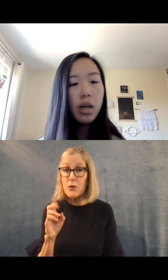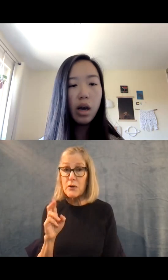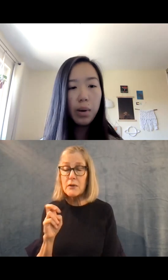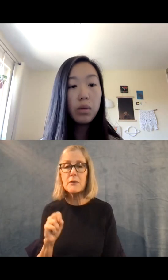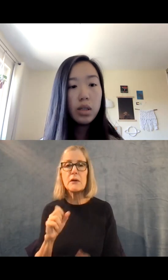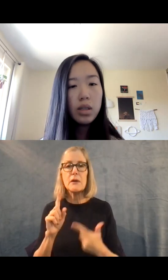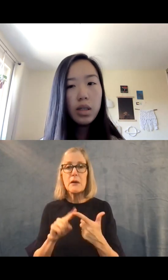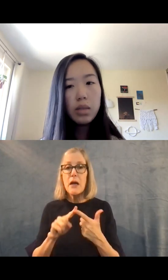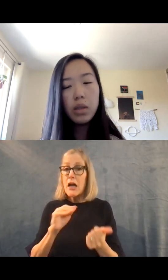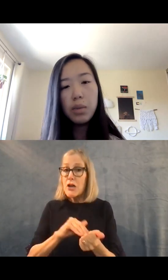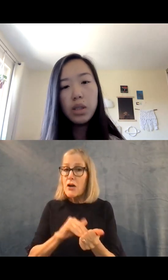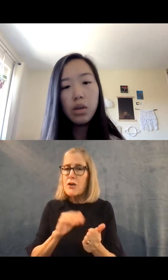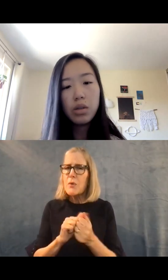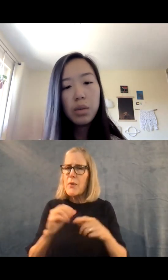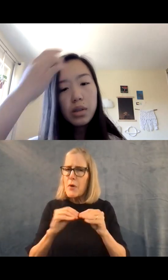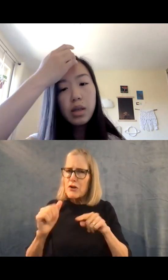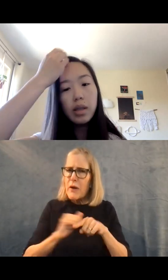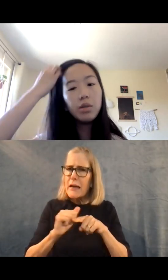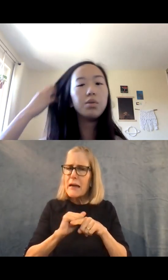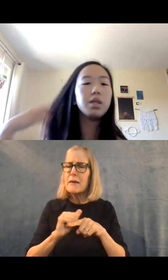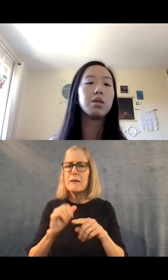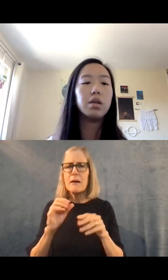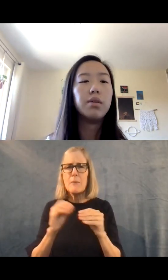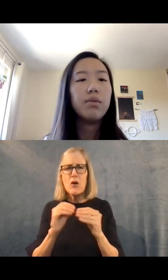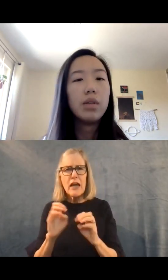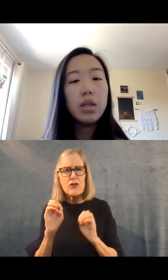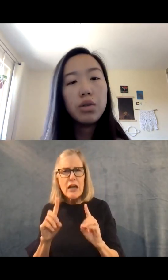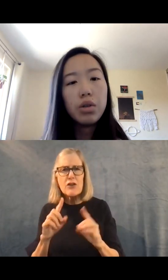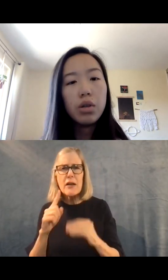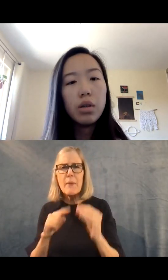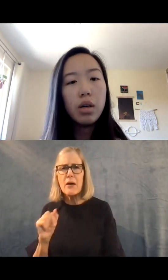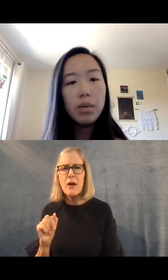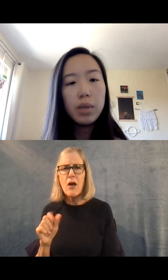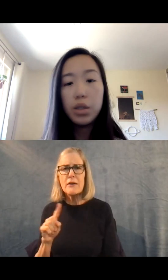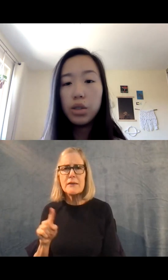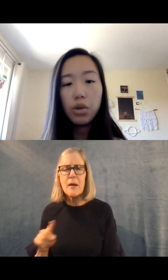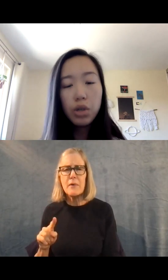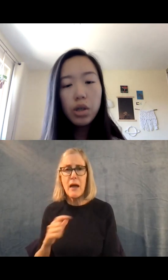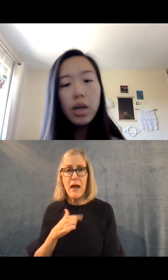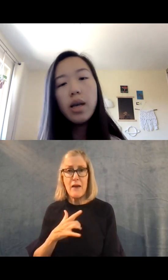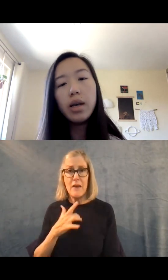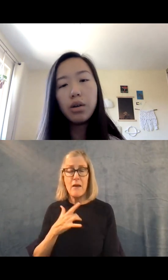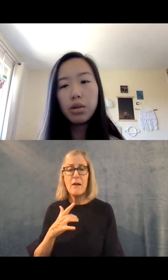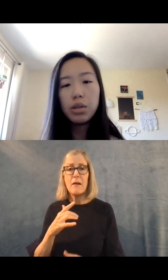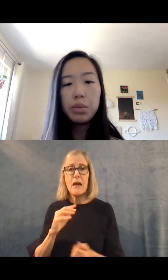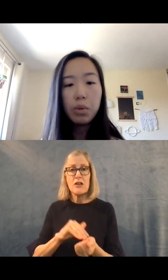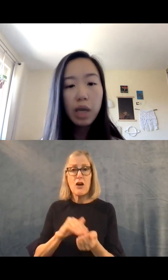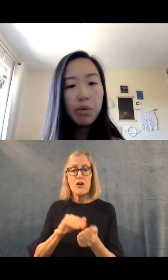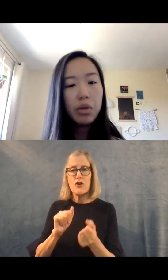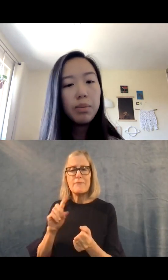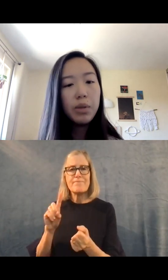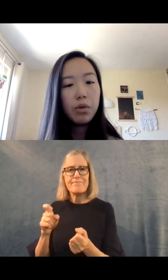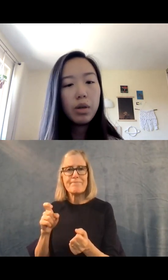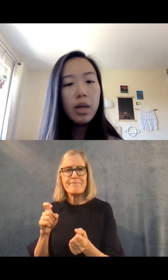education about this disease, about dementia and Alzheimer's, I think we really could have diagnosed her condition earlier and also spent more